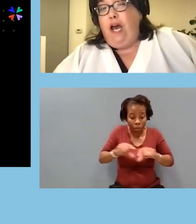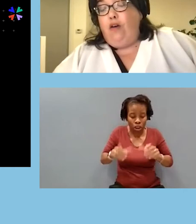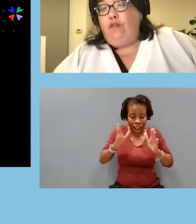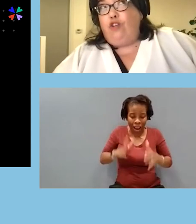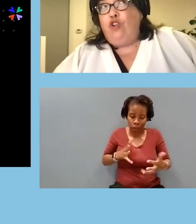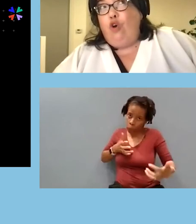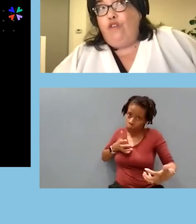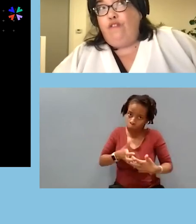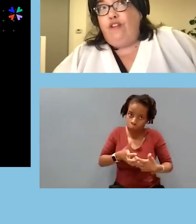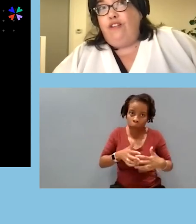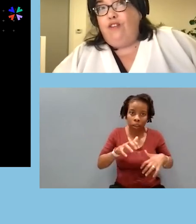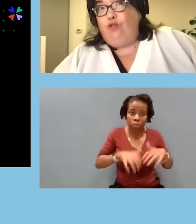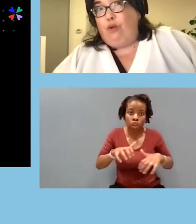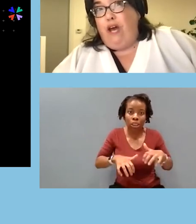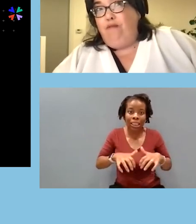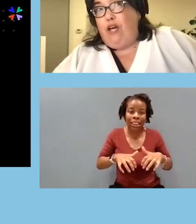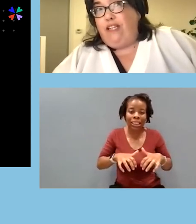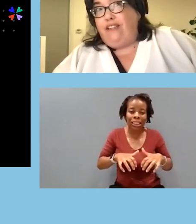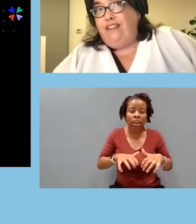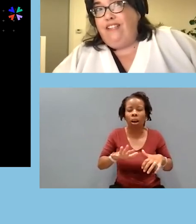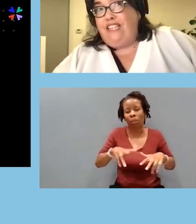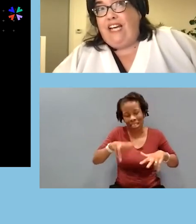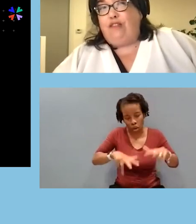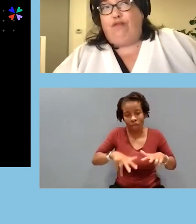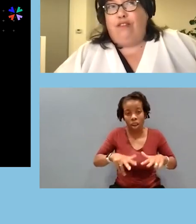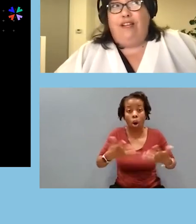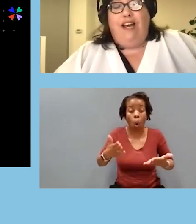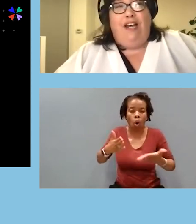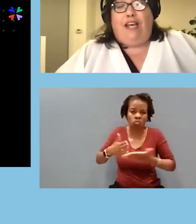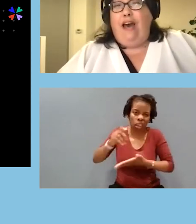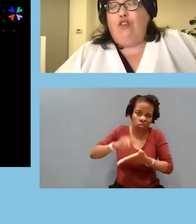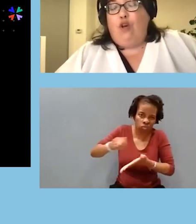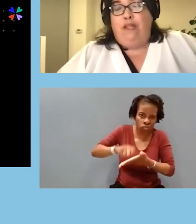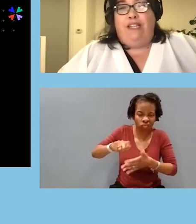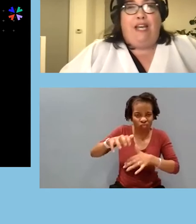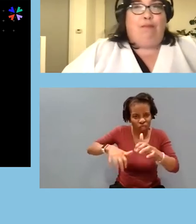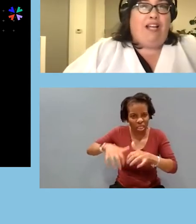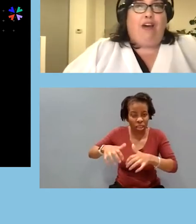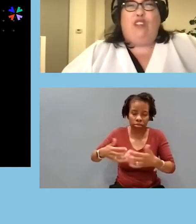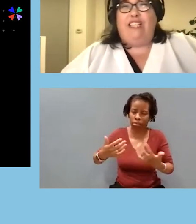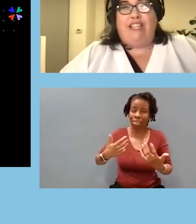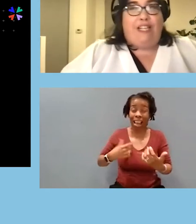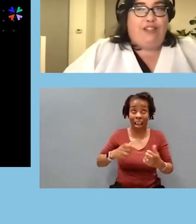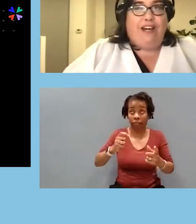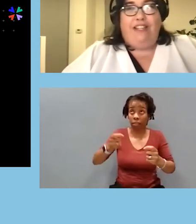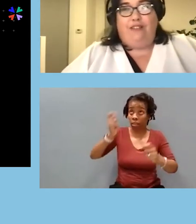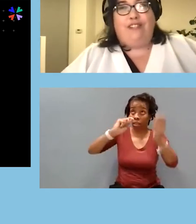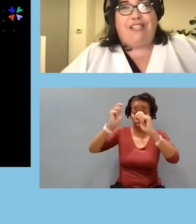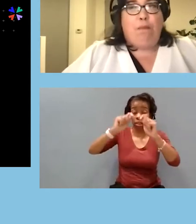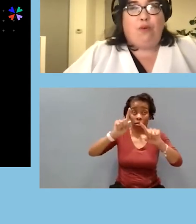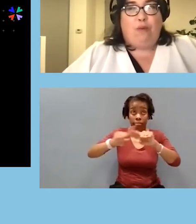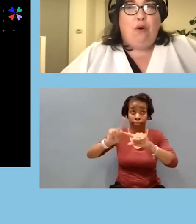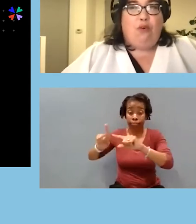the sonographer or real-time writer, text of, they have so many names. I really like to kind